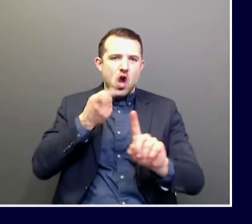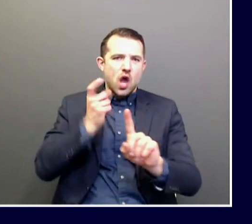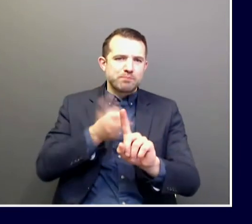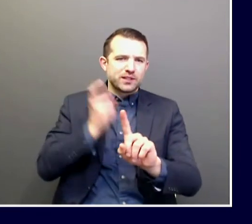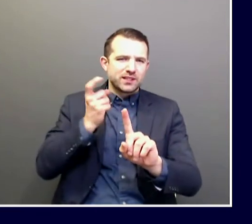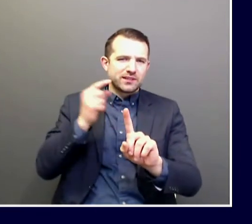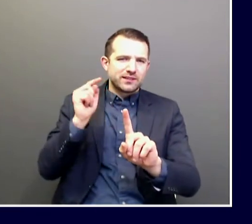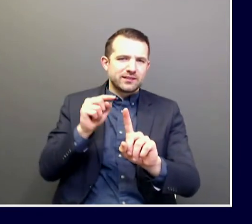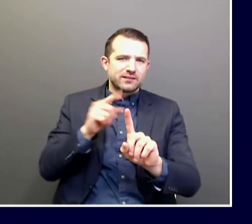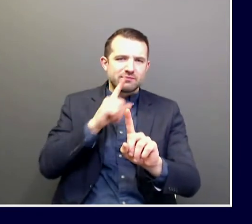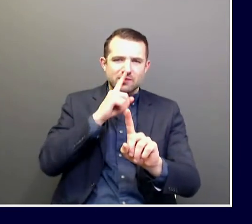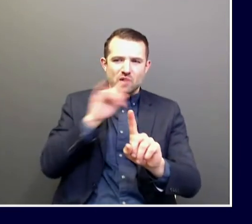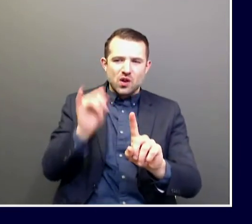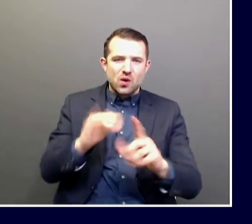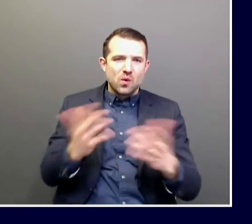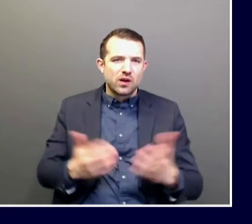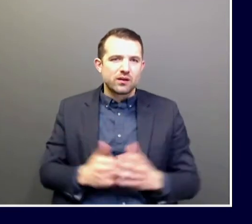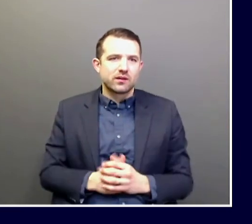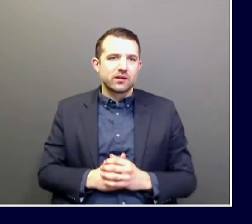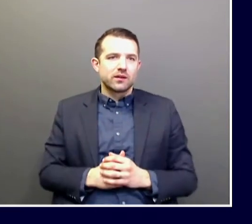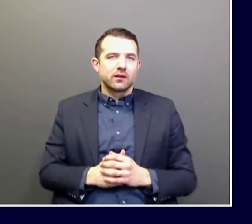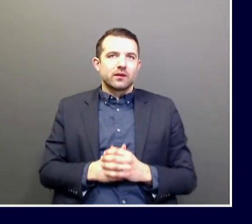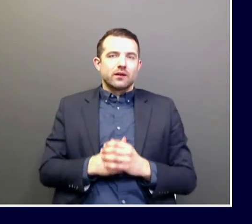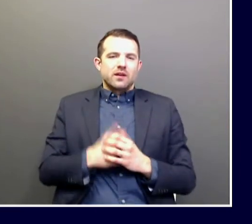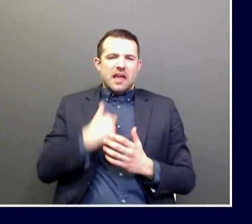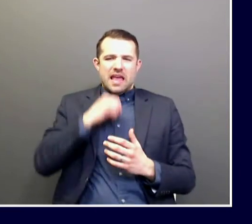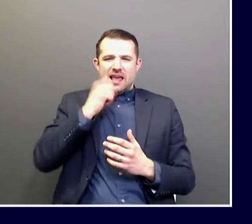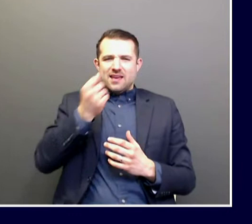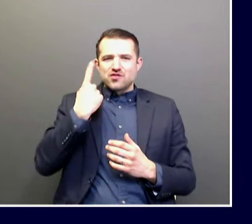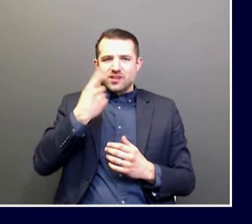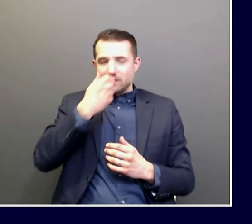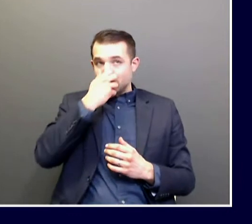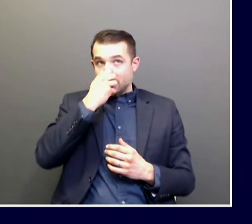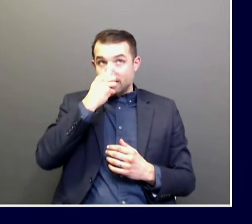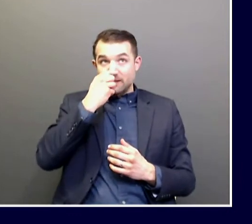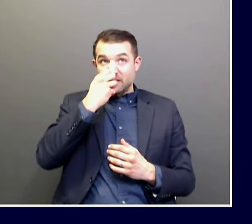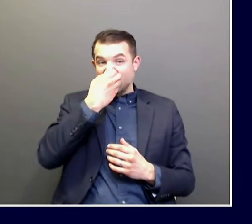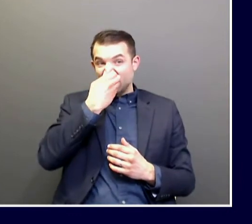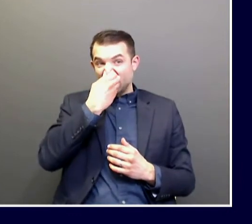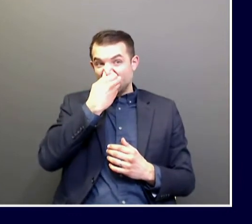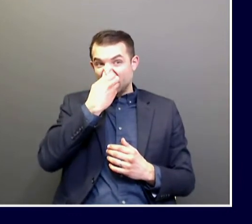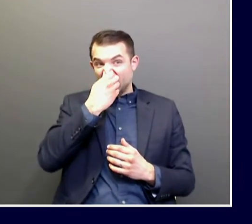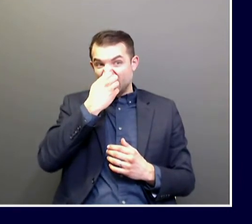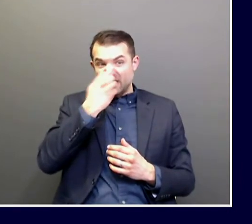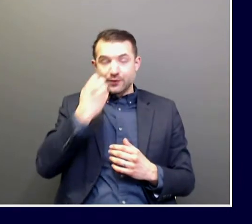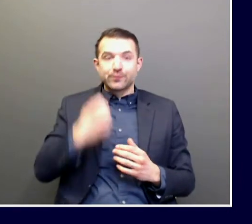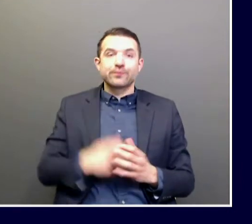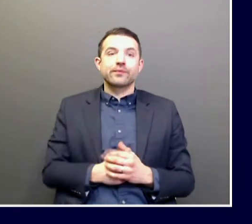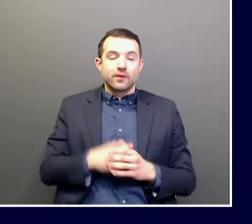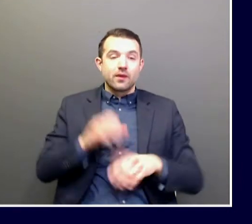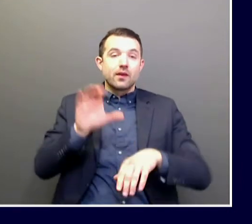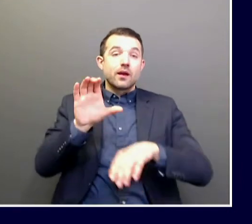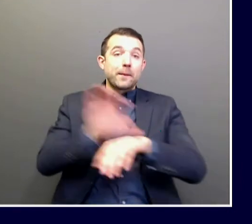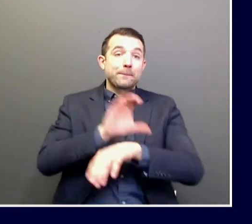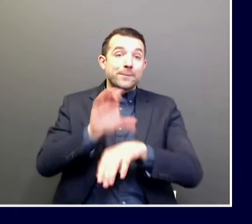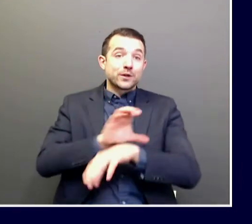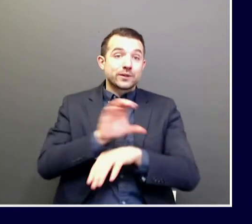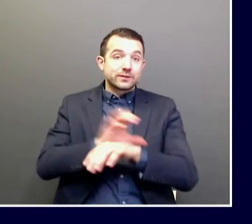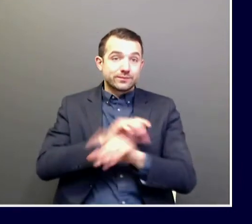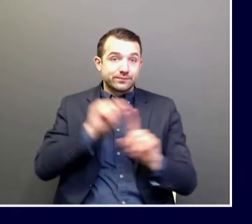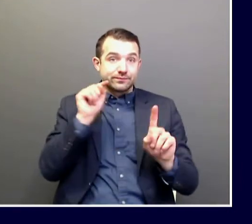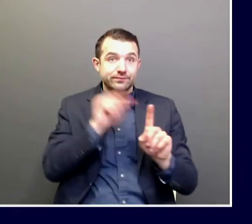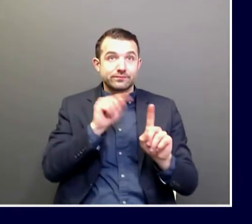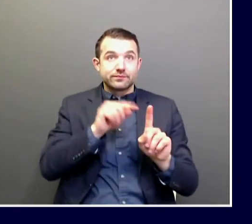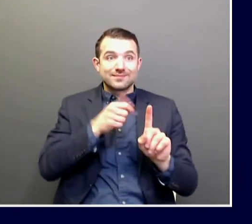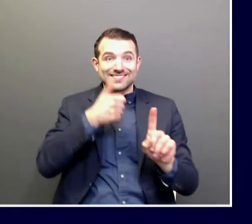in this context? Yep. It entails designing and programming a bot that takes all of the